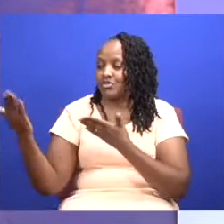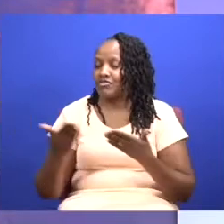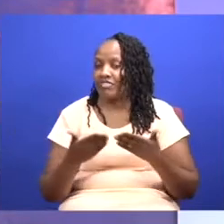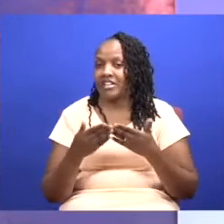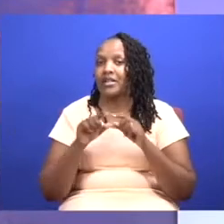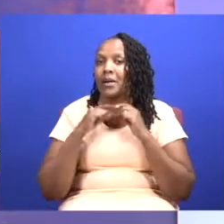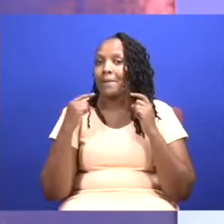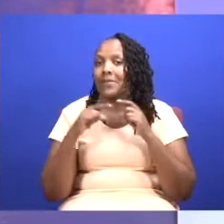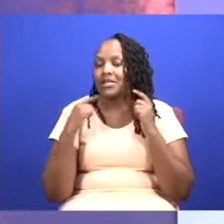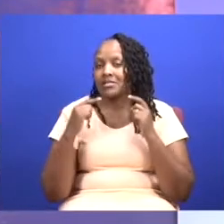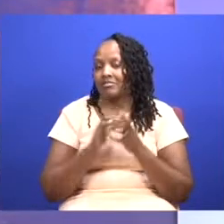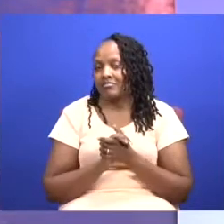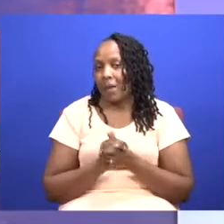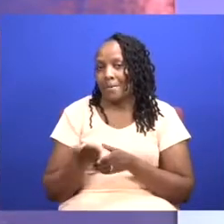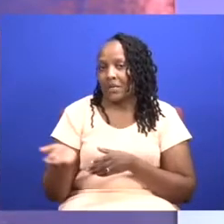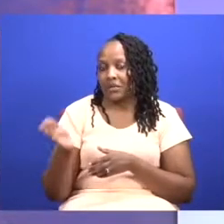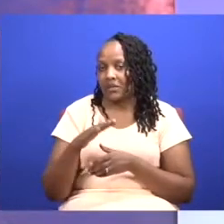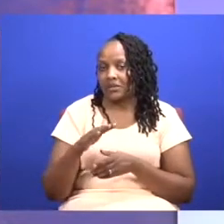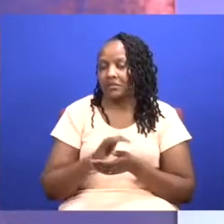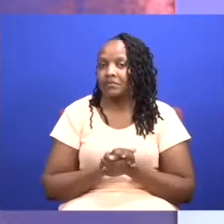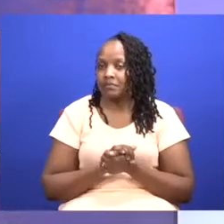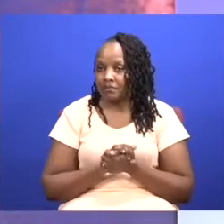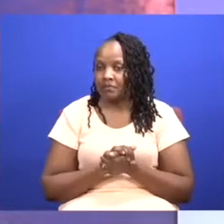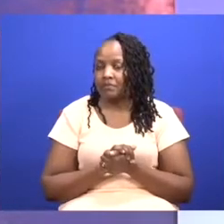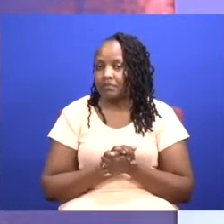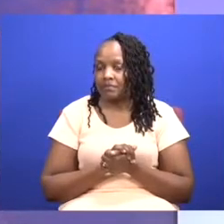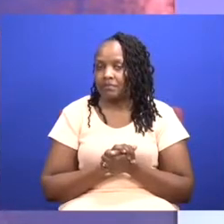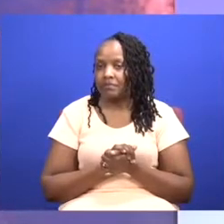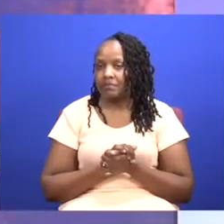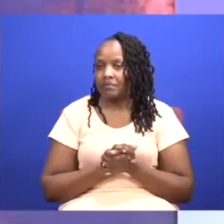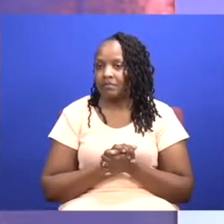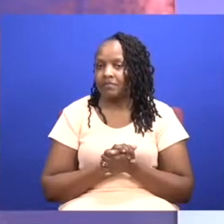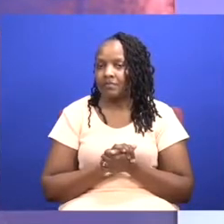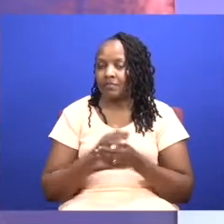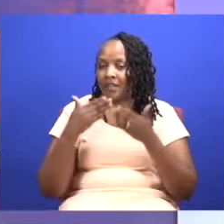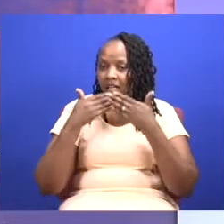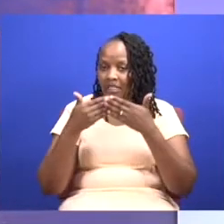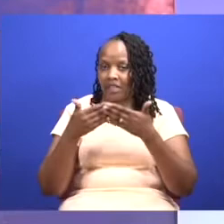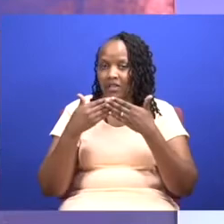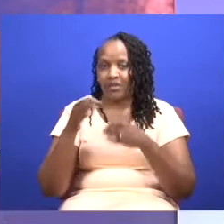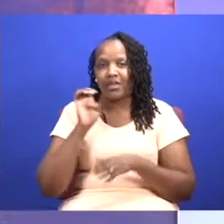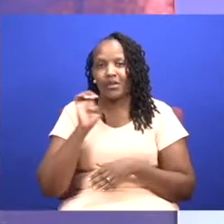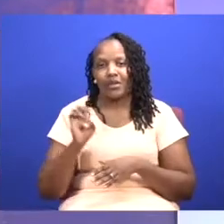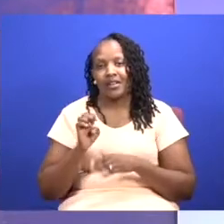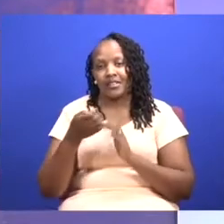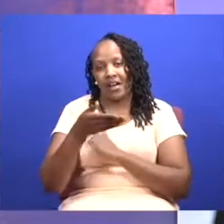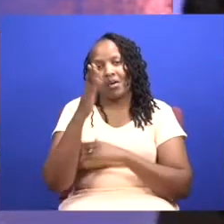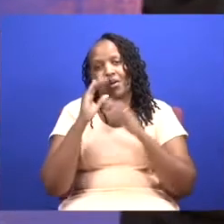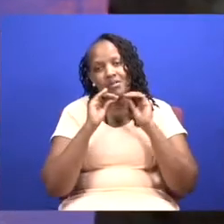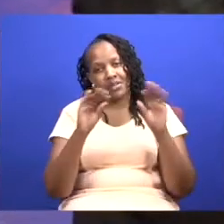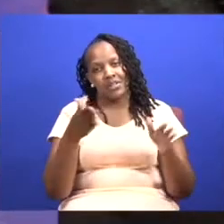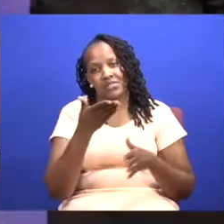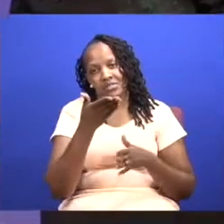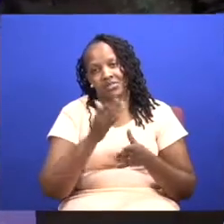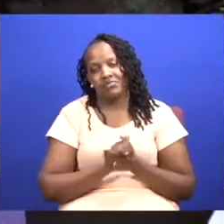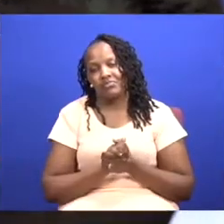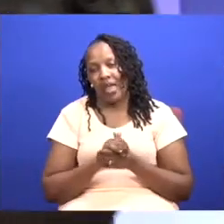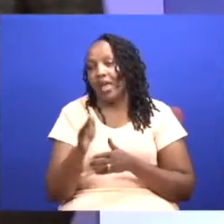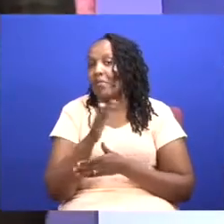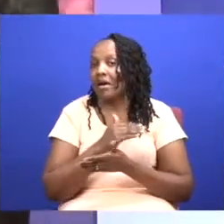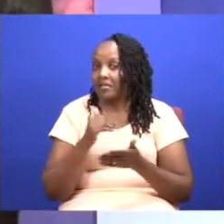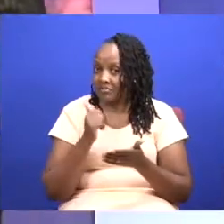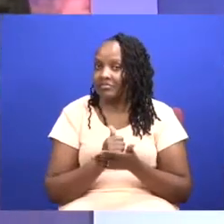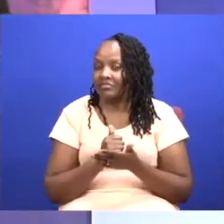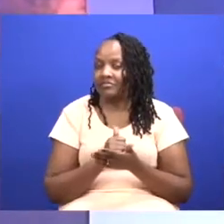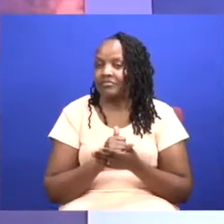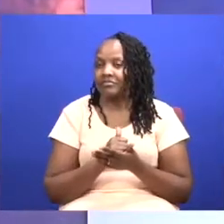invite Pastor Angela to take over again. Thank you. Thank you so much, our elder. The Lord bless you. Amen. Amen.